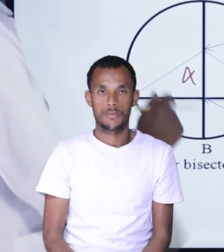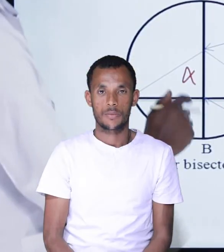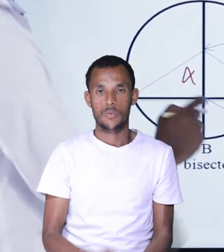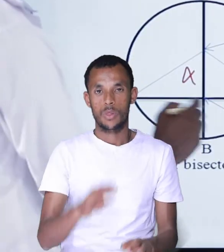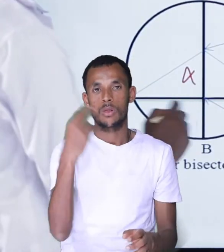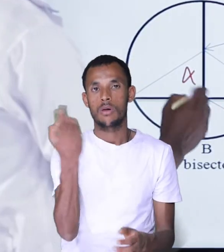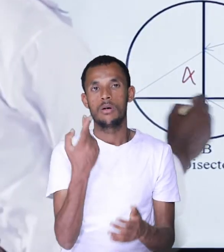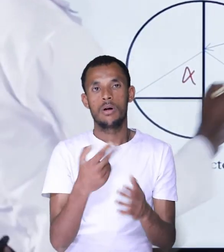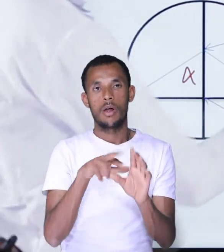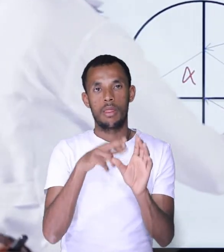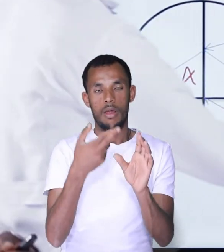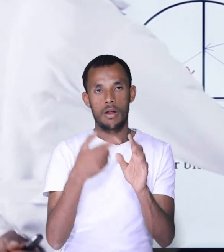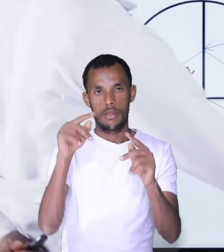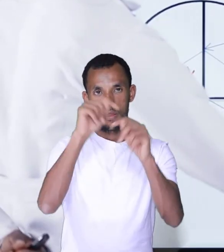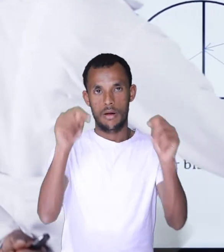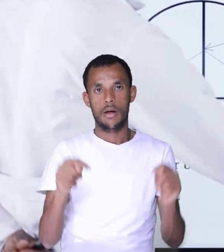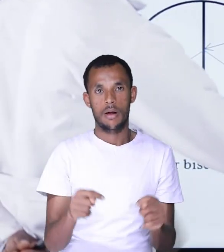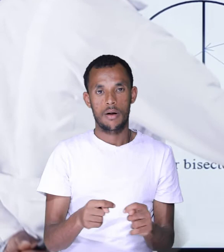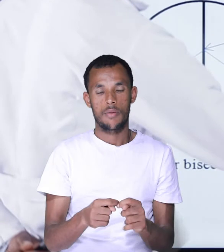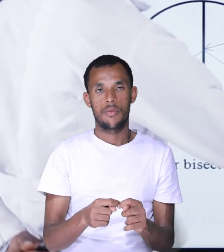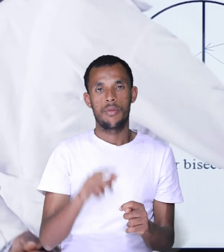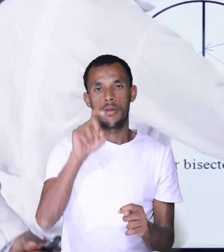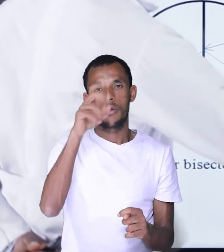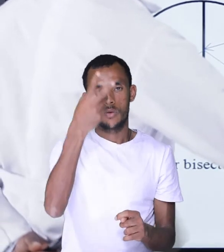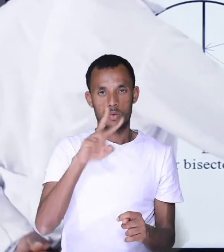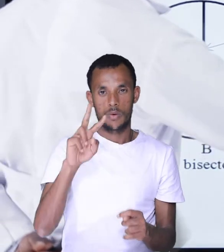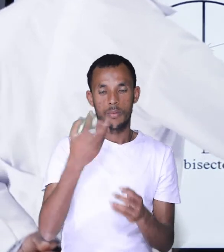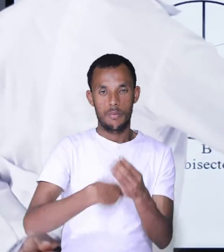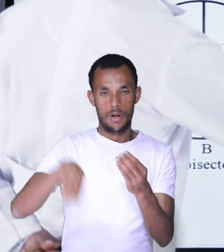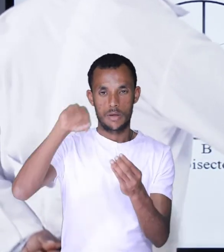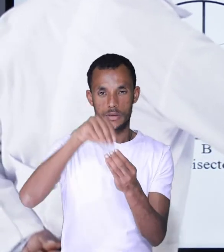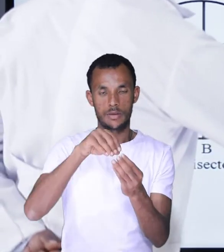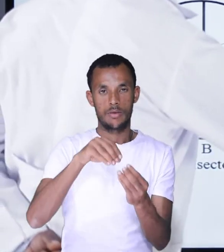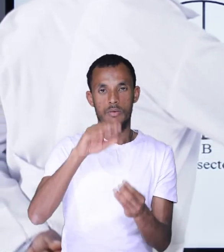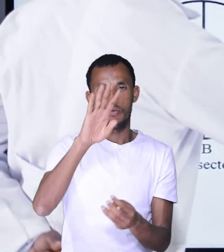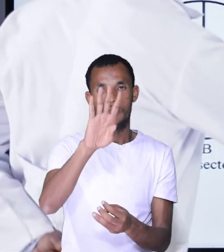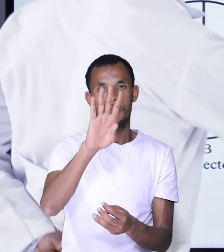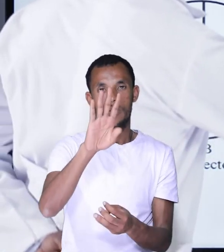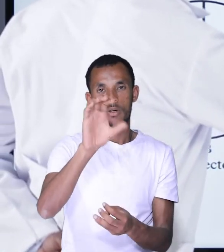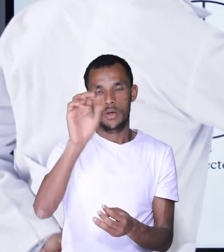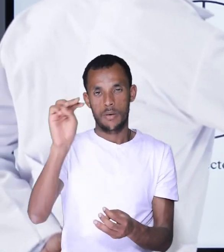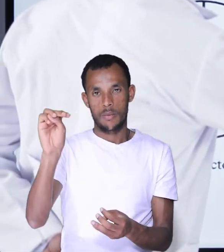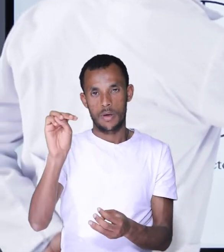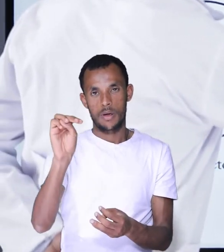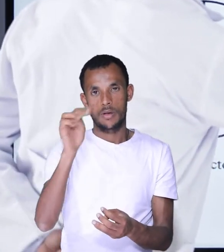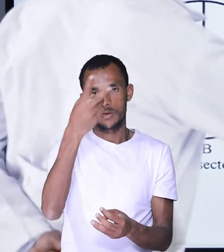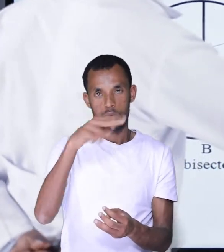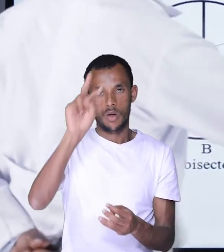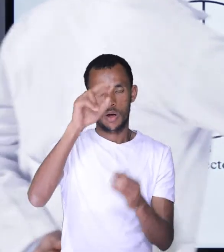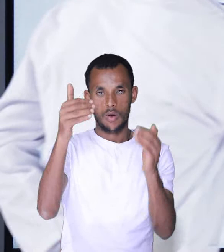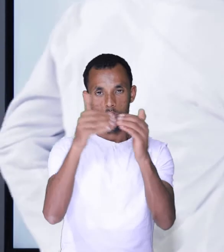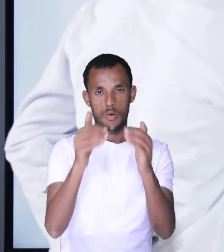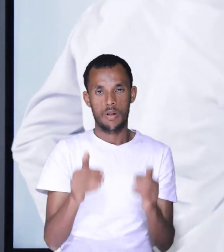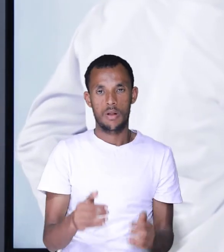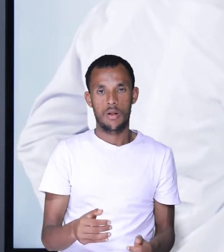so using right angle triangle here, x squared then plus 4 centimeter square equals